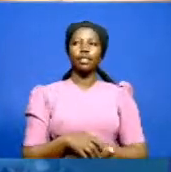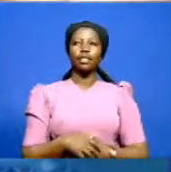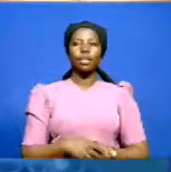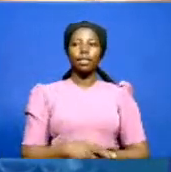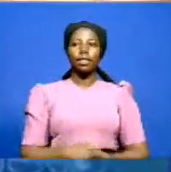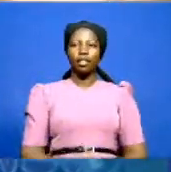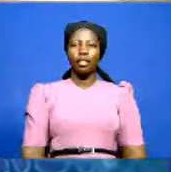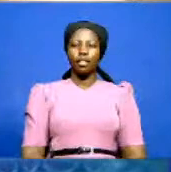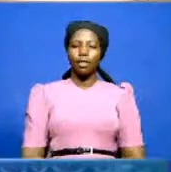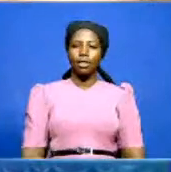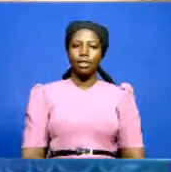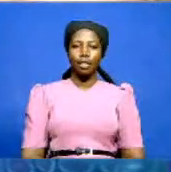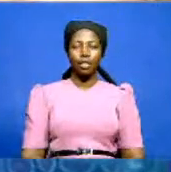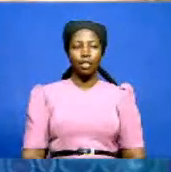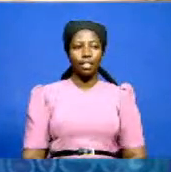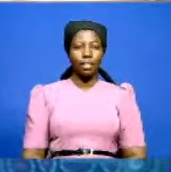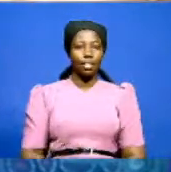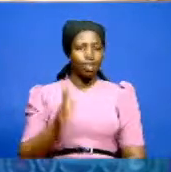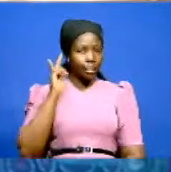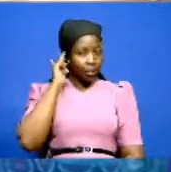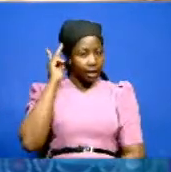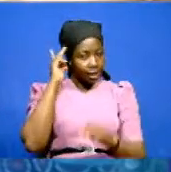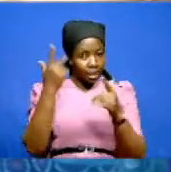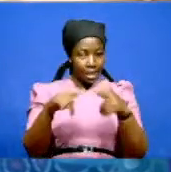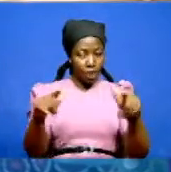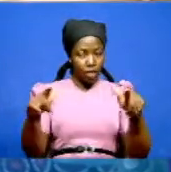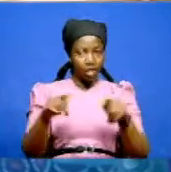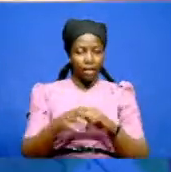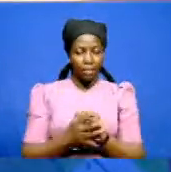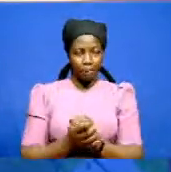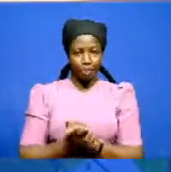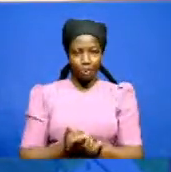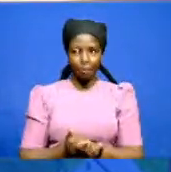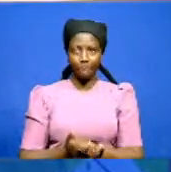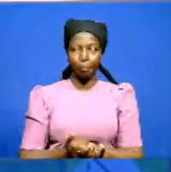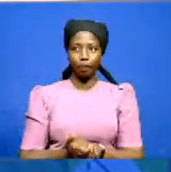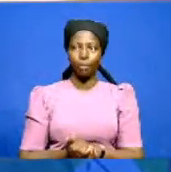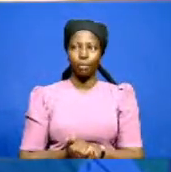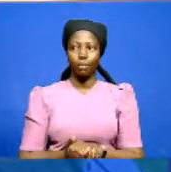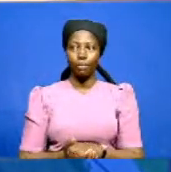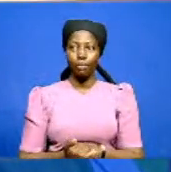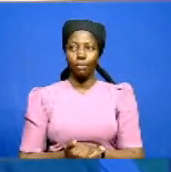tunyolire asenjara mwarendo mwaka emiake yonsi